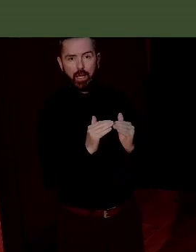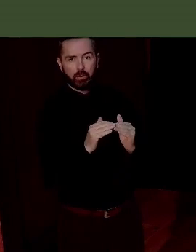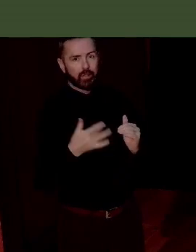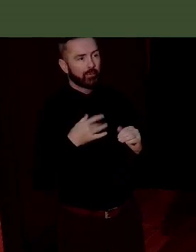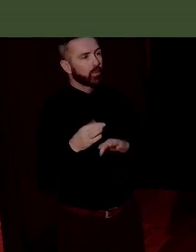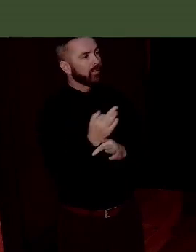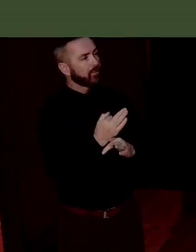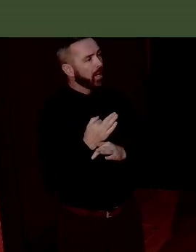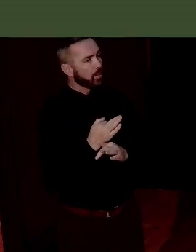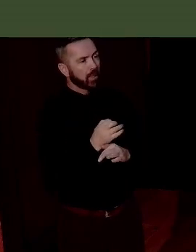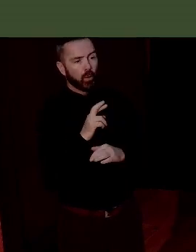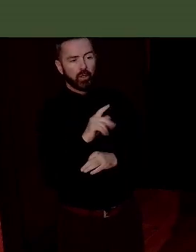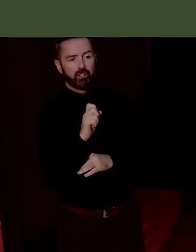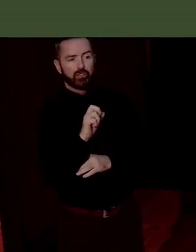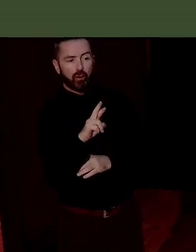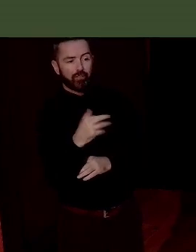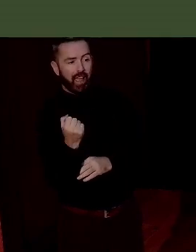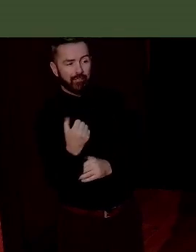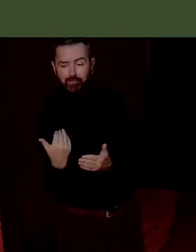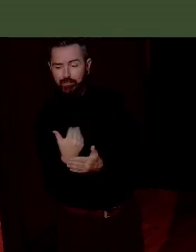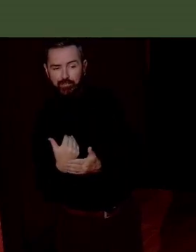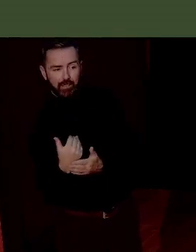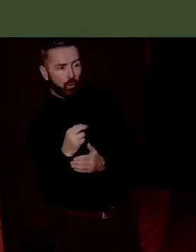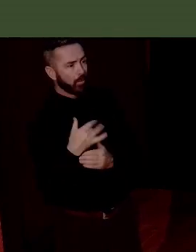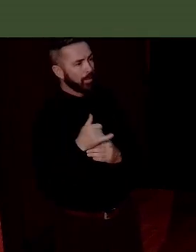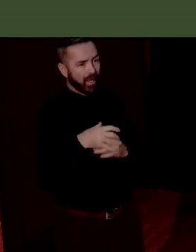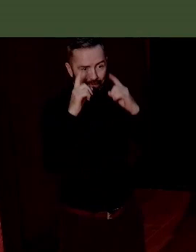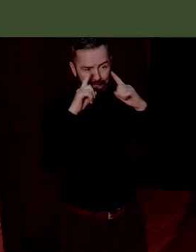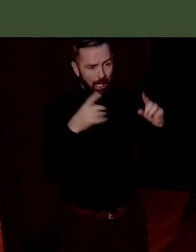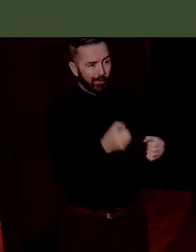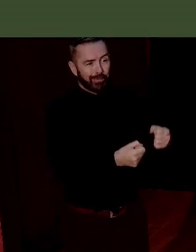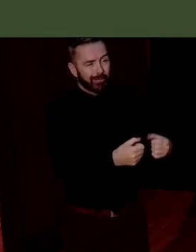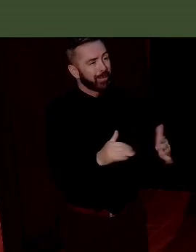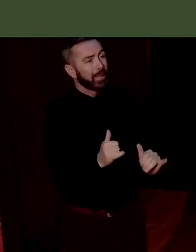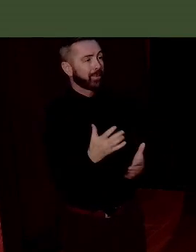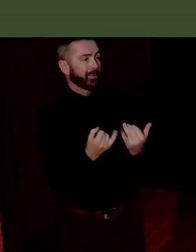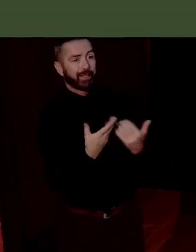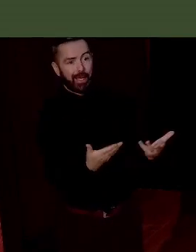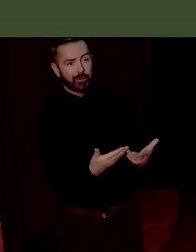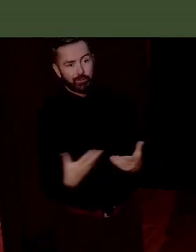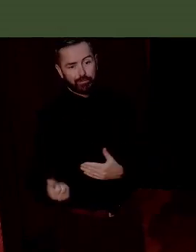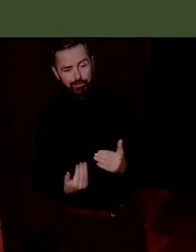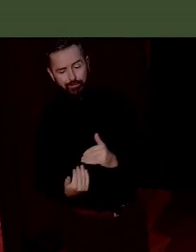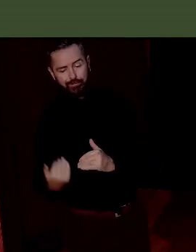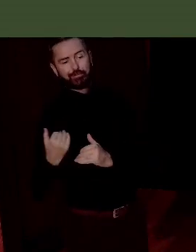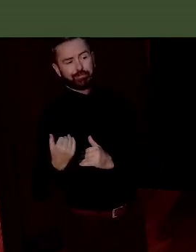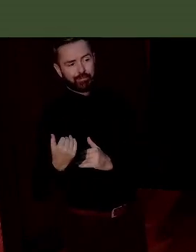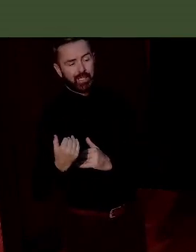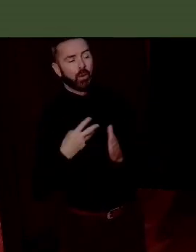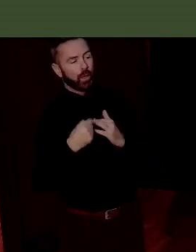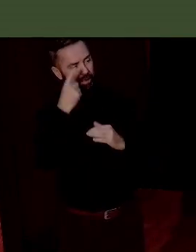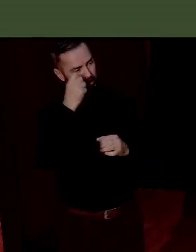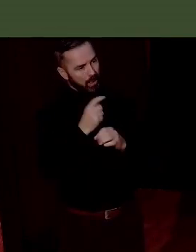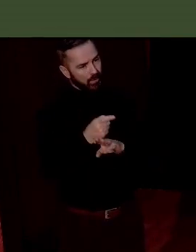with family, you had a turf bank or a cow or something like that. So I think when you look at it in those terms, they